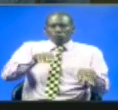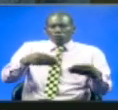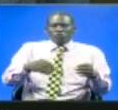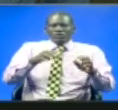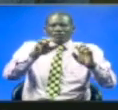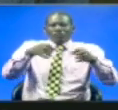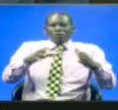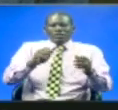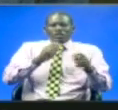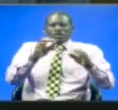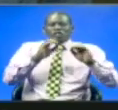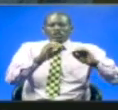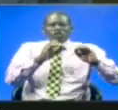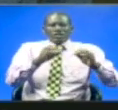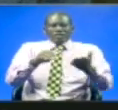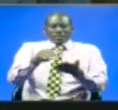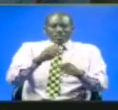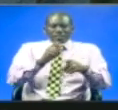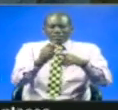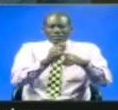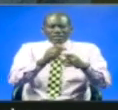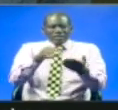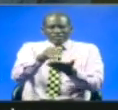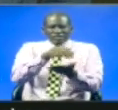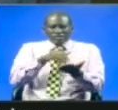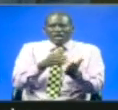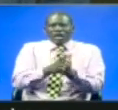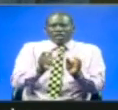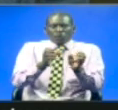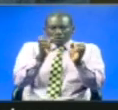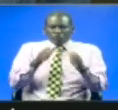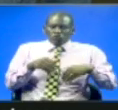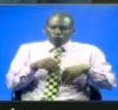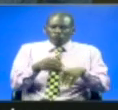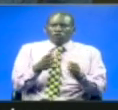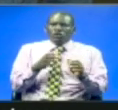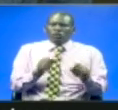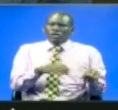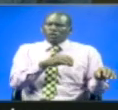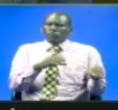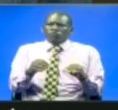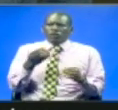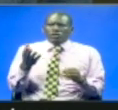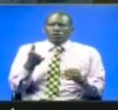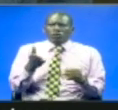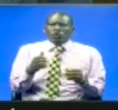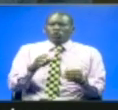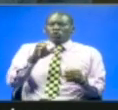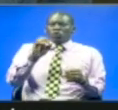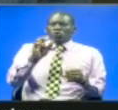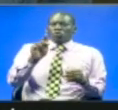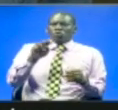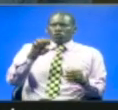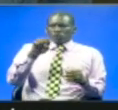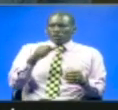Training Center, and NTV's Ouko Okusa is keenly following the exercise, and we can now cross over live to him. Okusa, who is